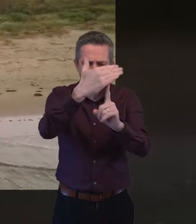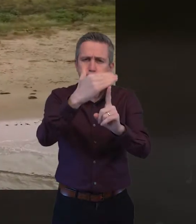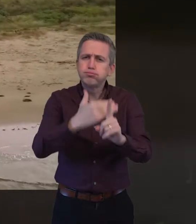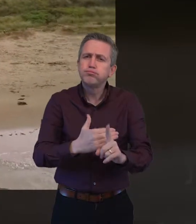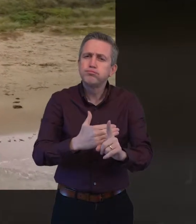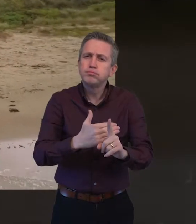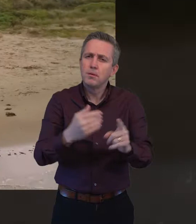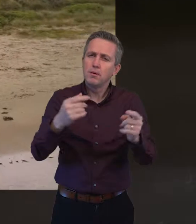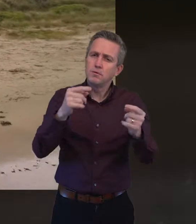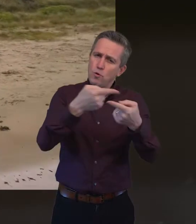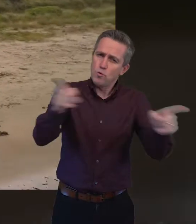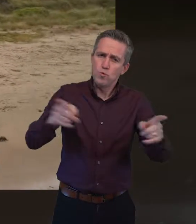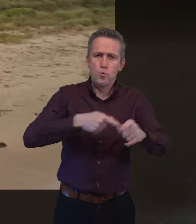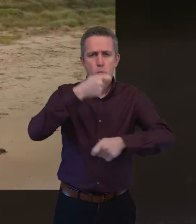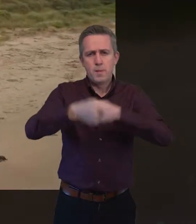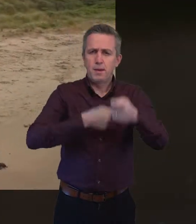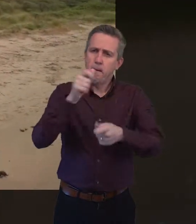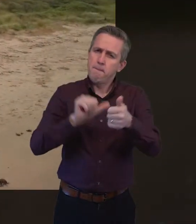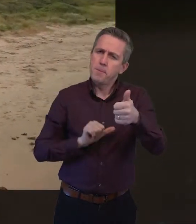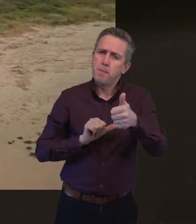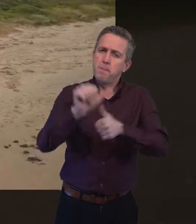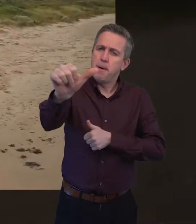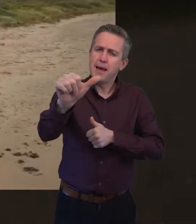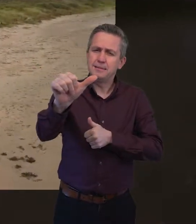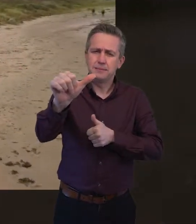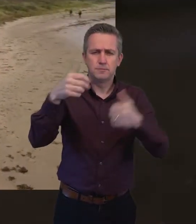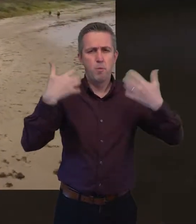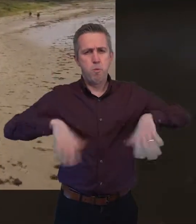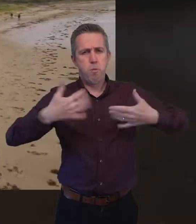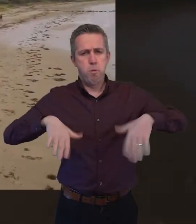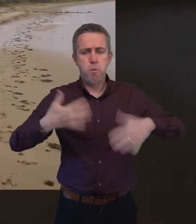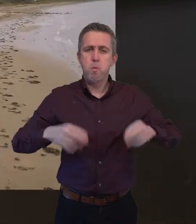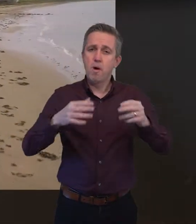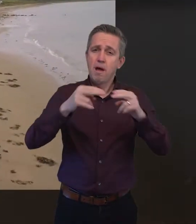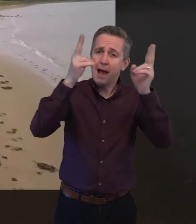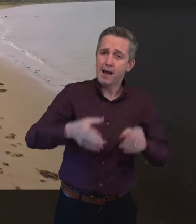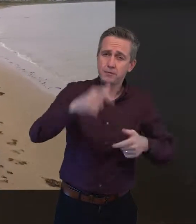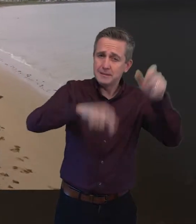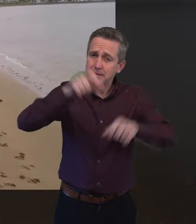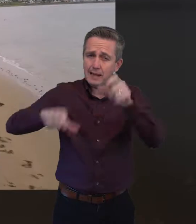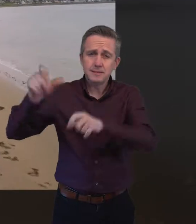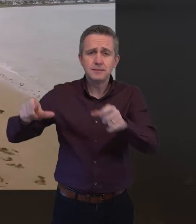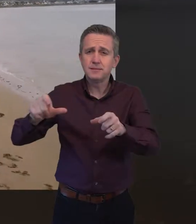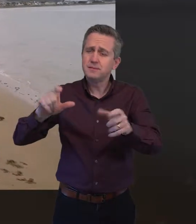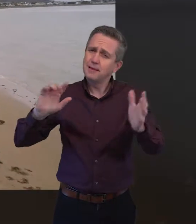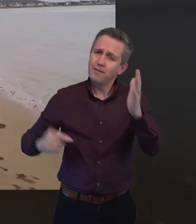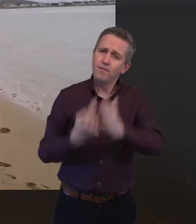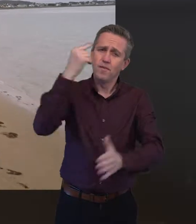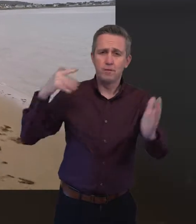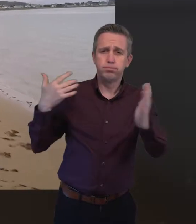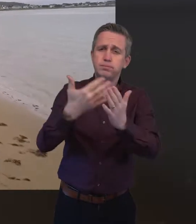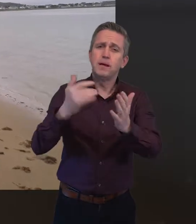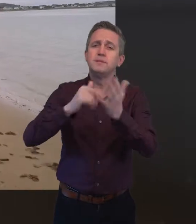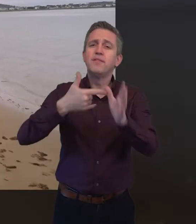to be the most fantastically sensational tenants South Ayrshire has ever